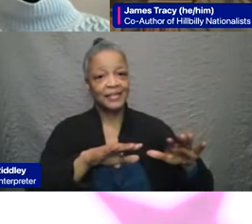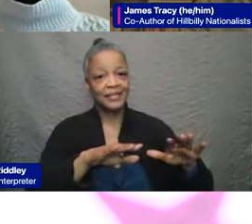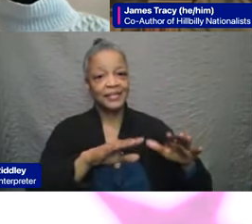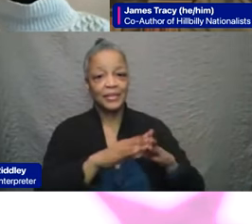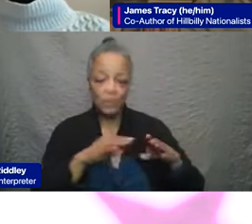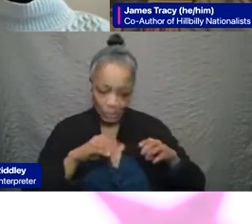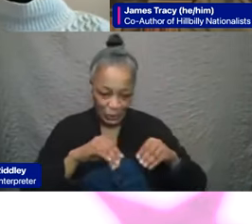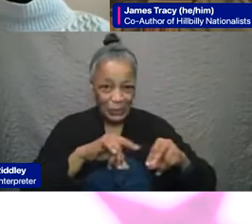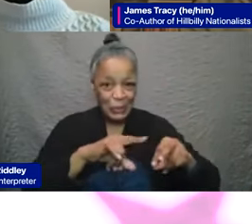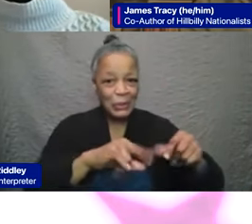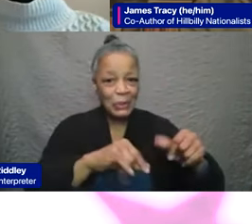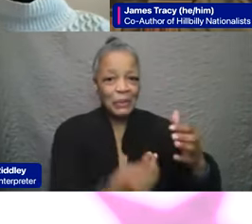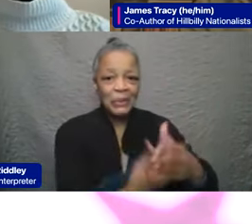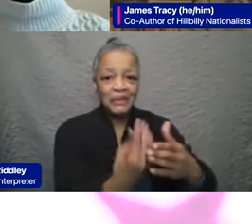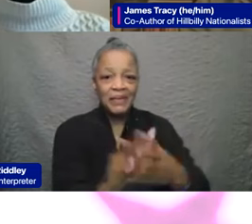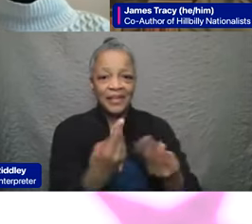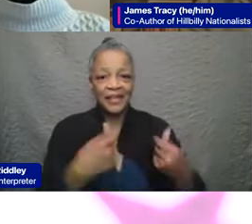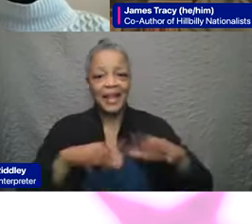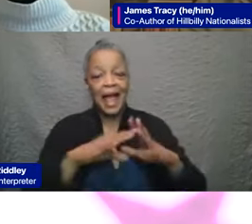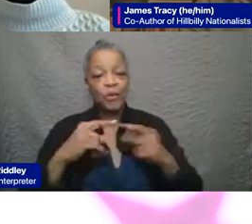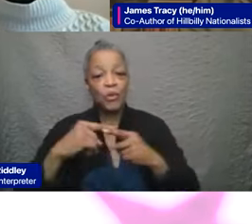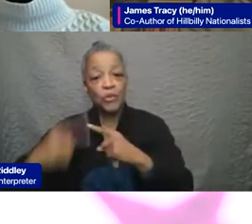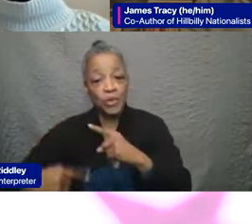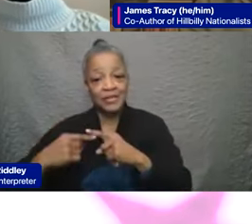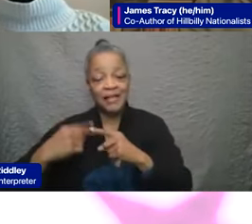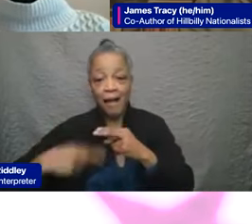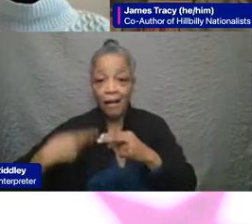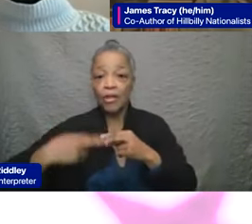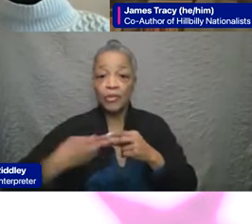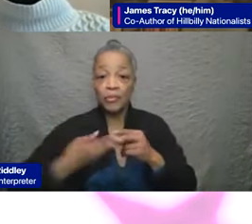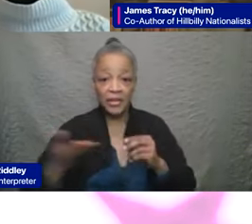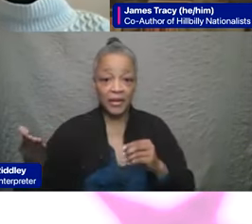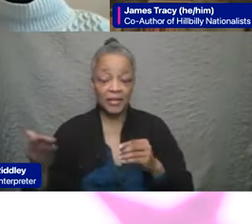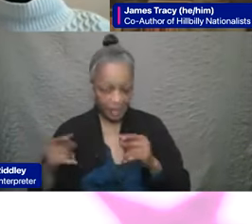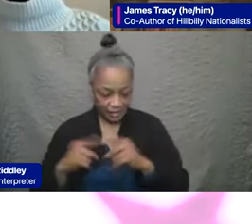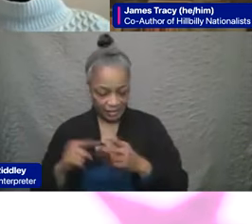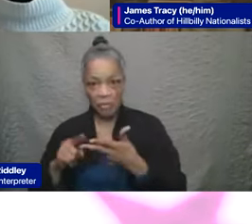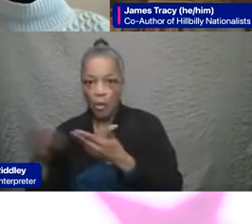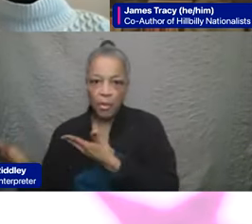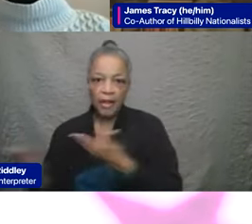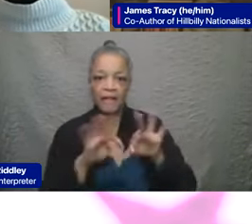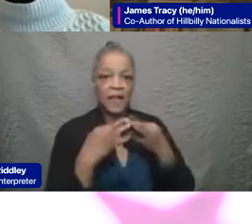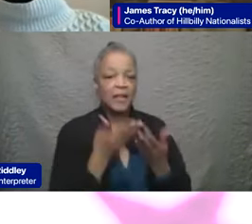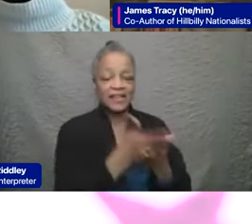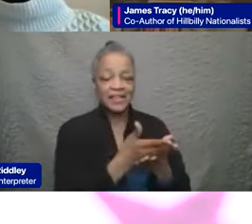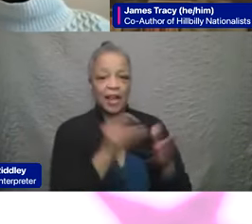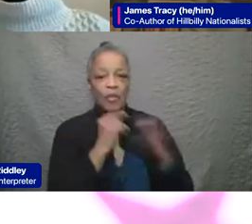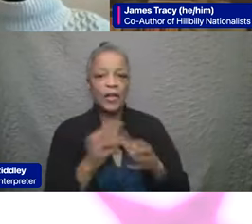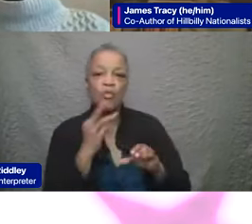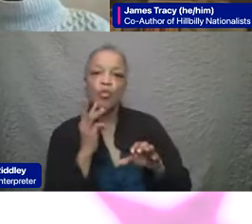refurbish the land with recycled materials, bring their families there, put in